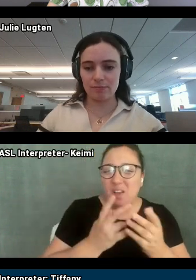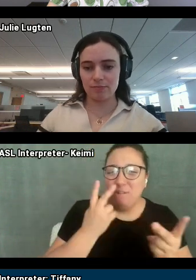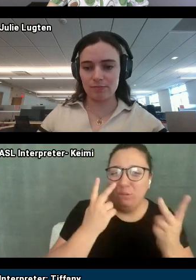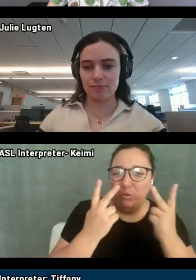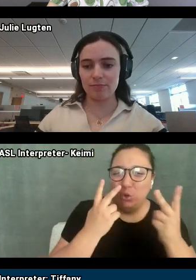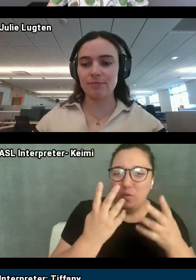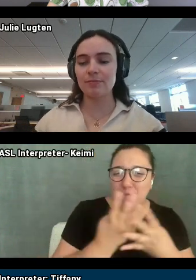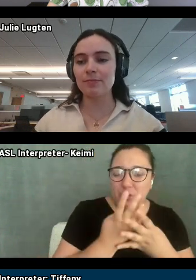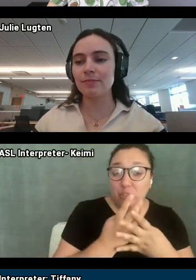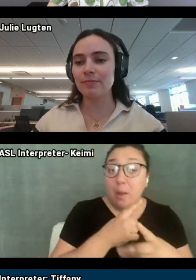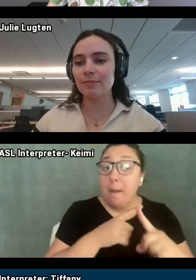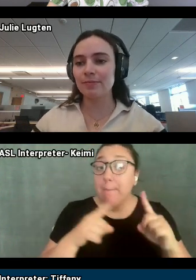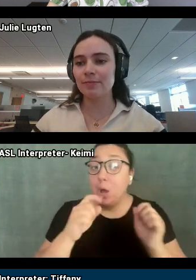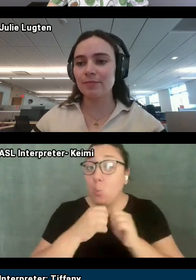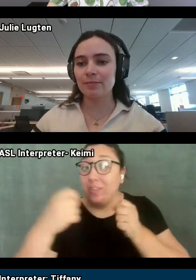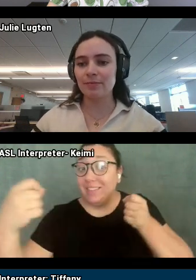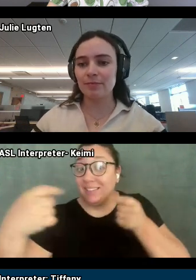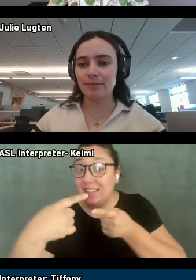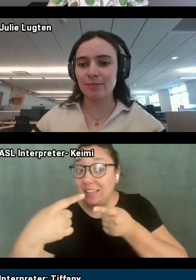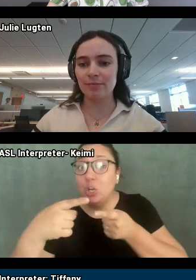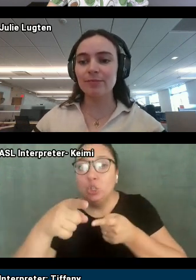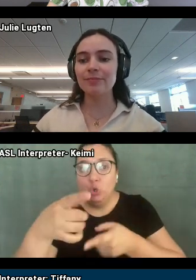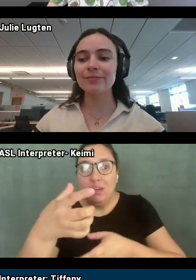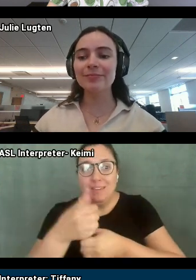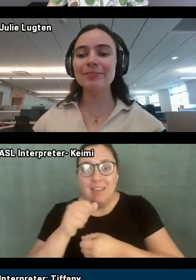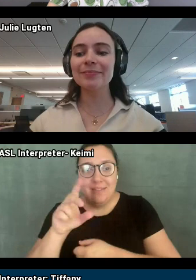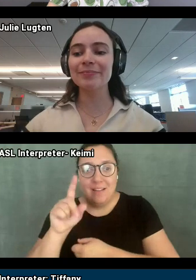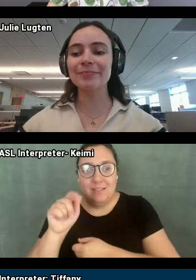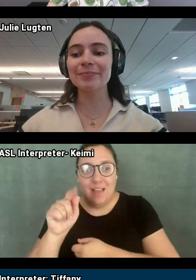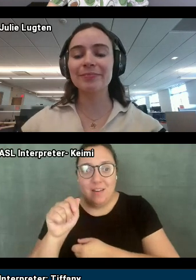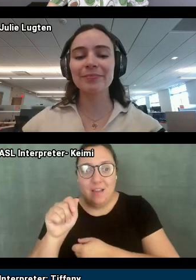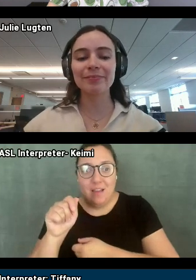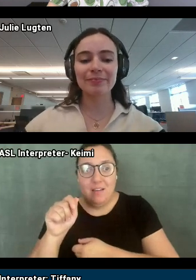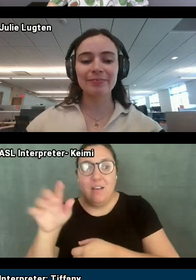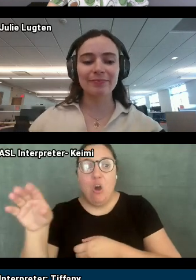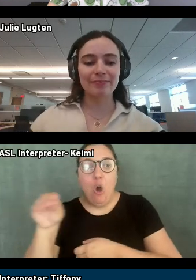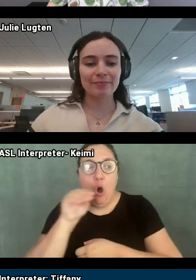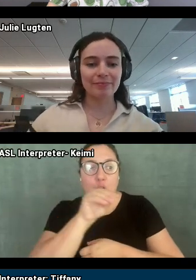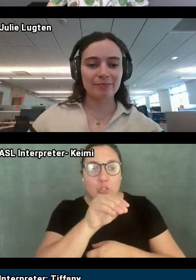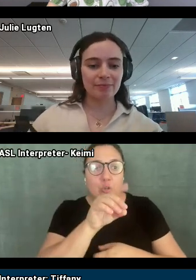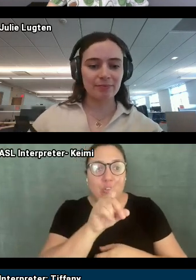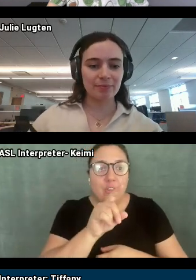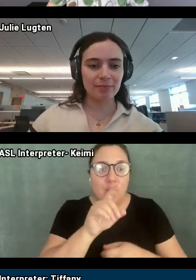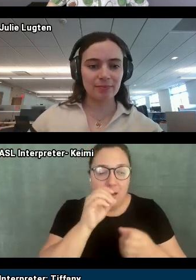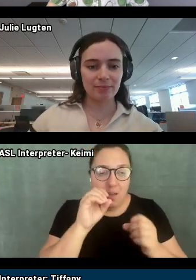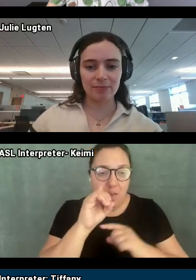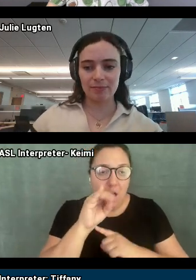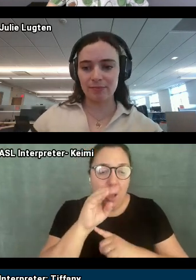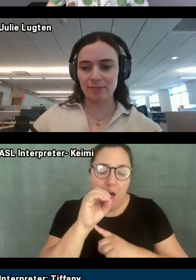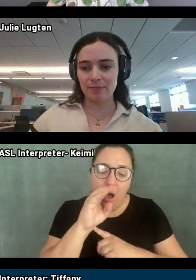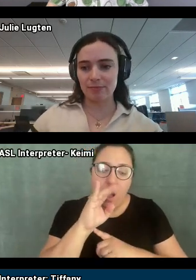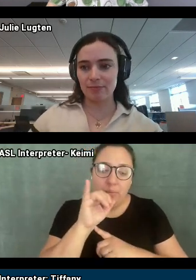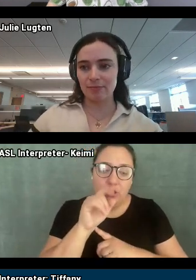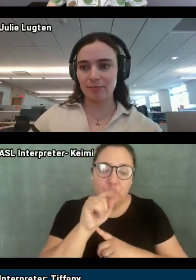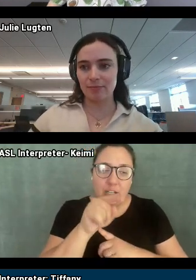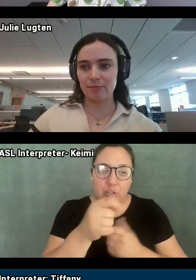property, you can get that data that you need onto the object that you're trying to view. So I'm going to hand it over